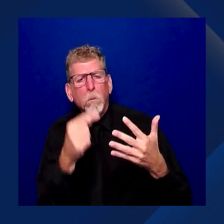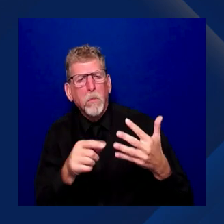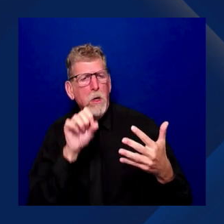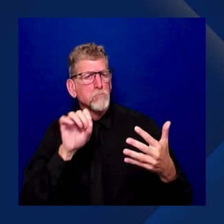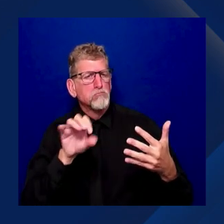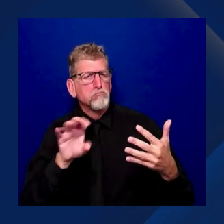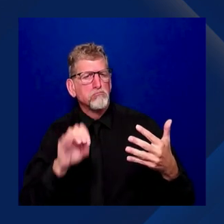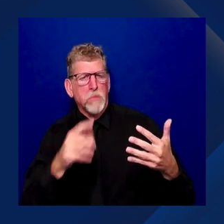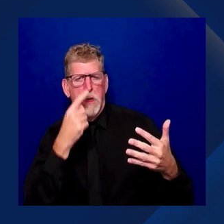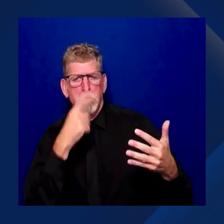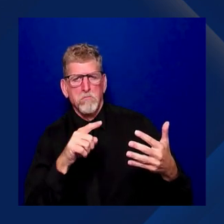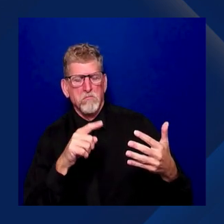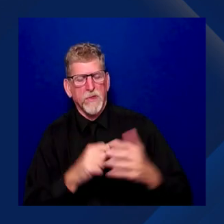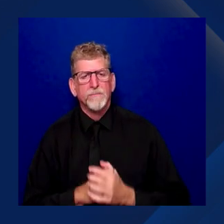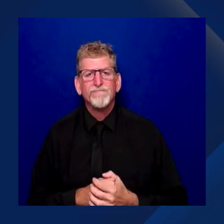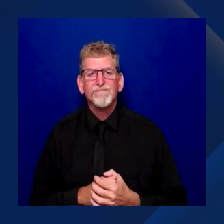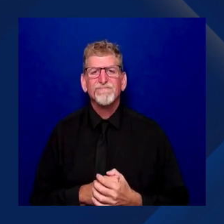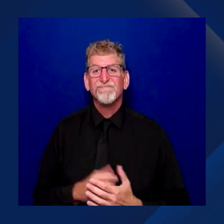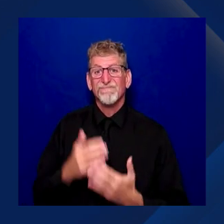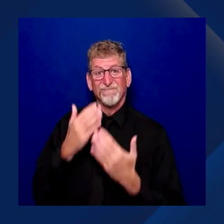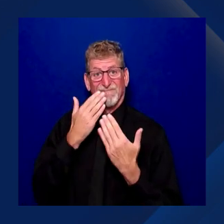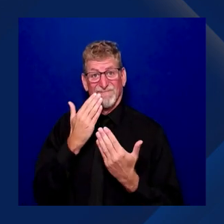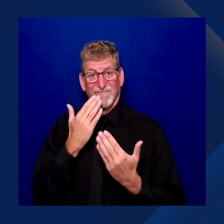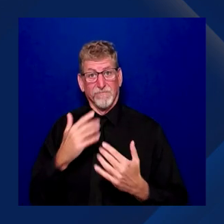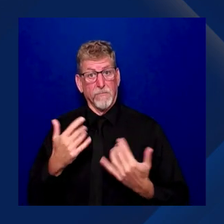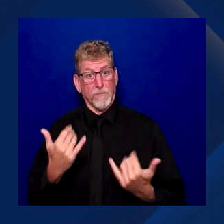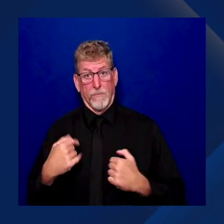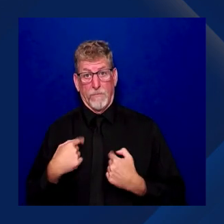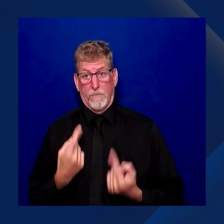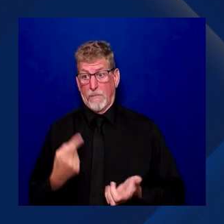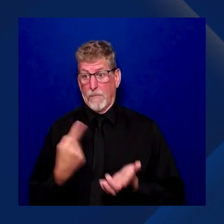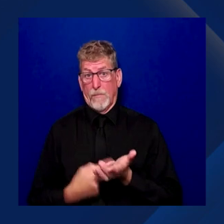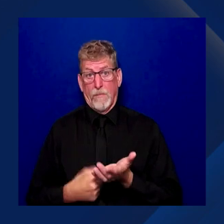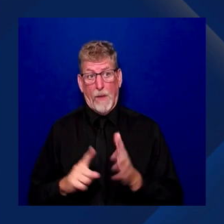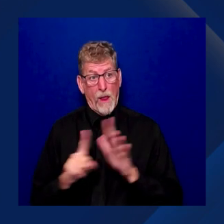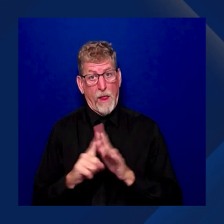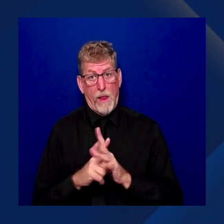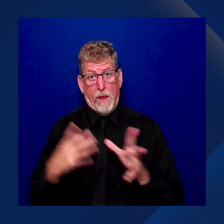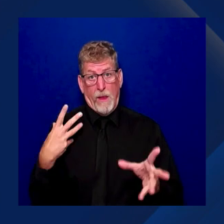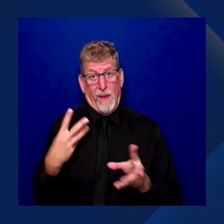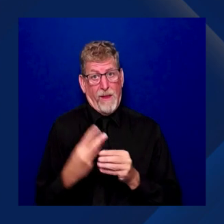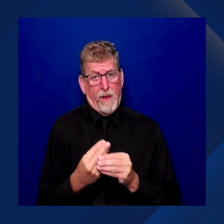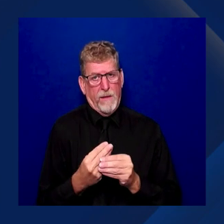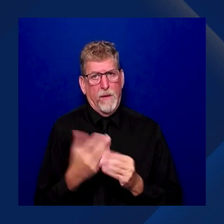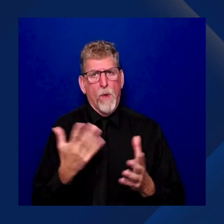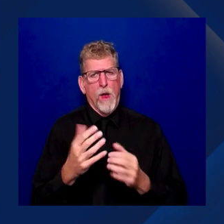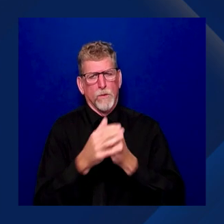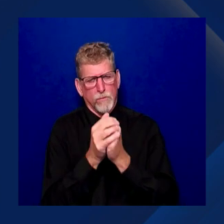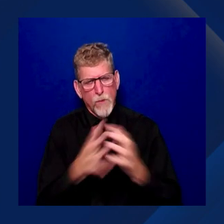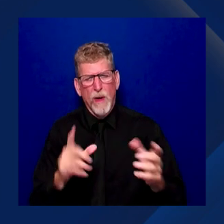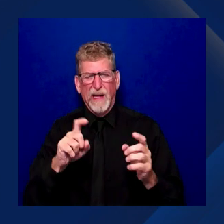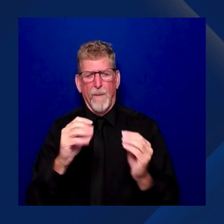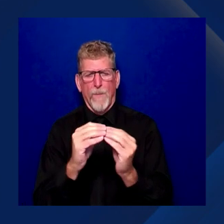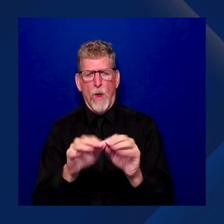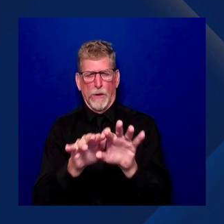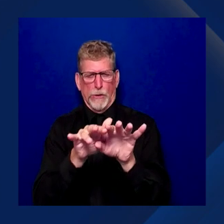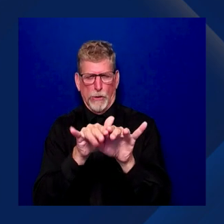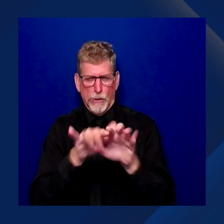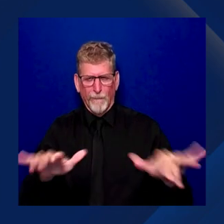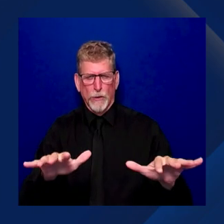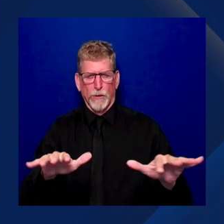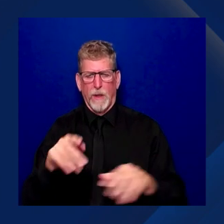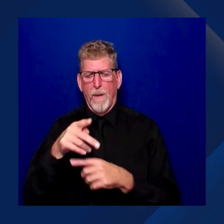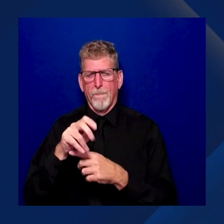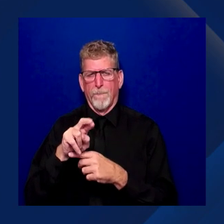points that's come up repeatedly is the need to grow and to diversify the perinatal workforce to ensure that every